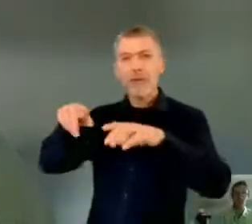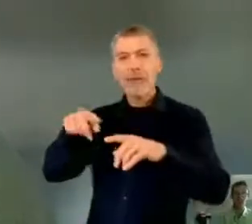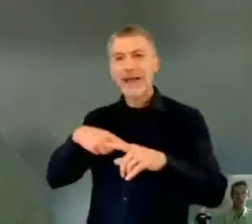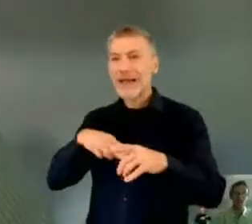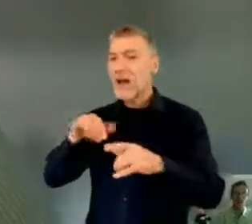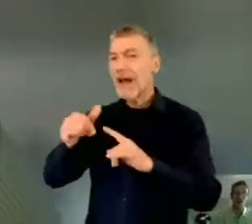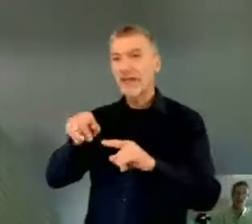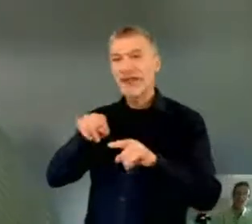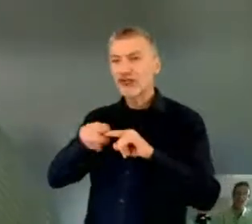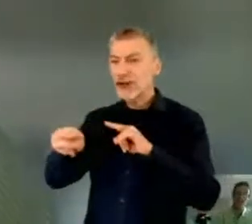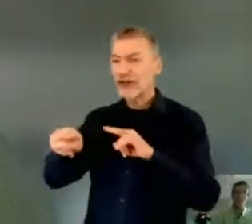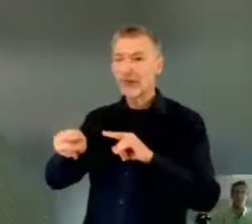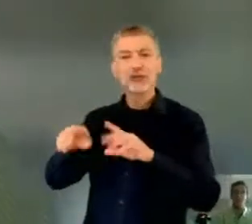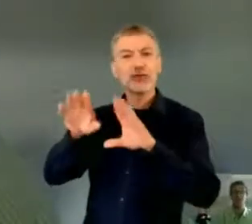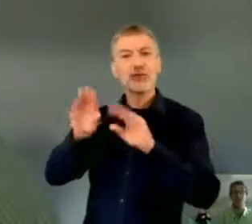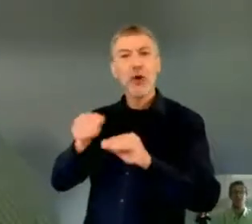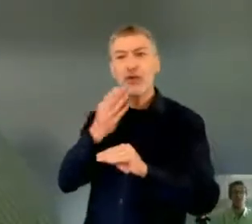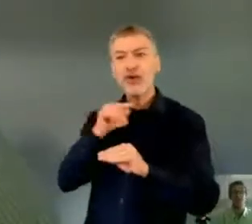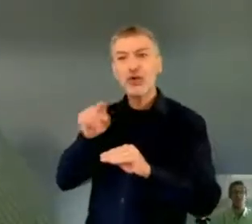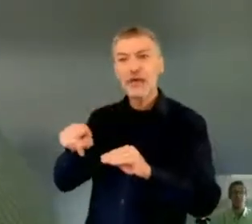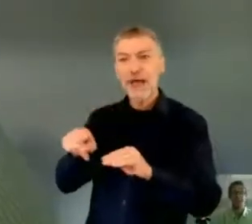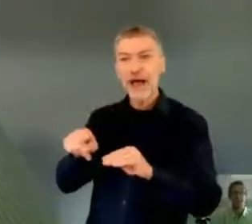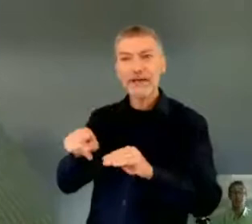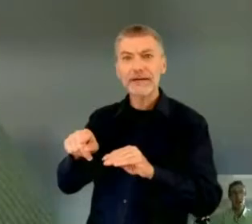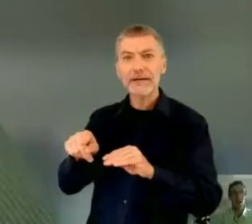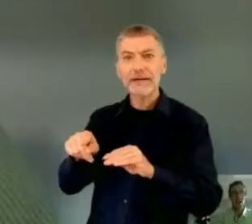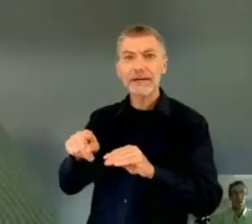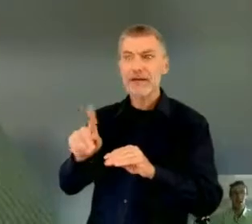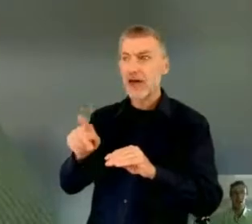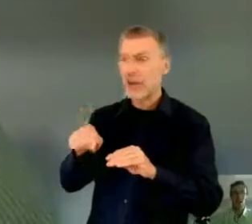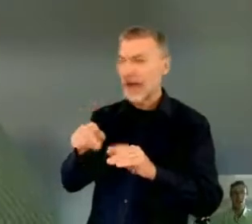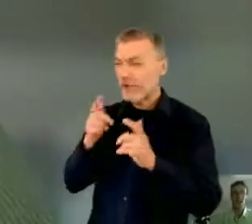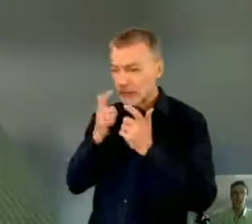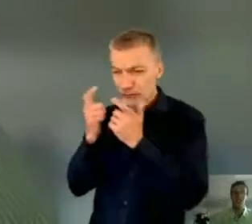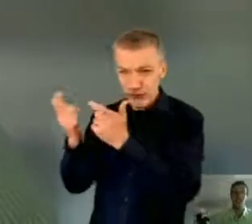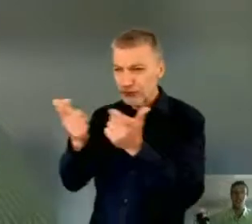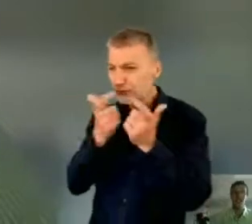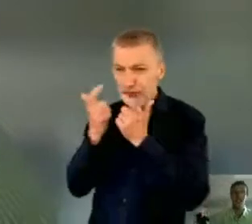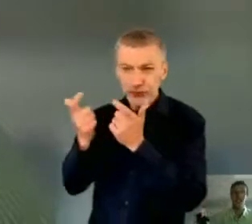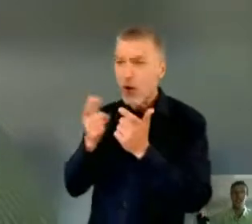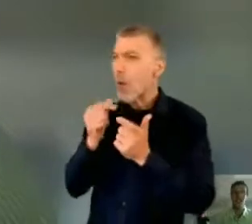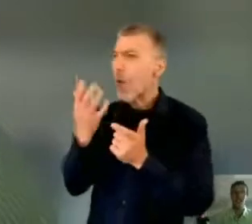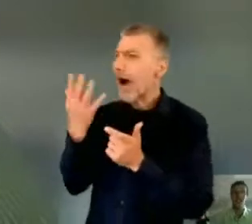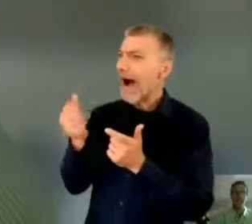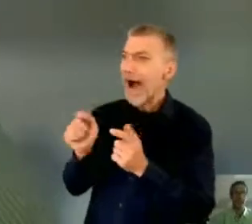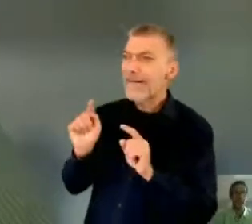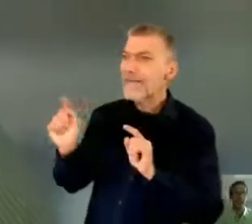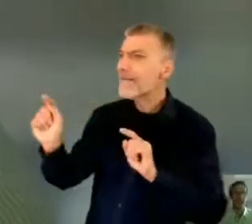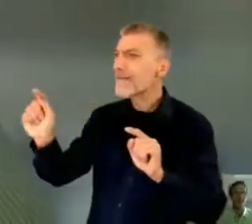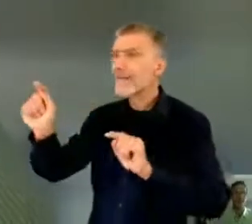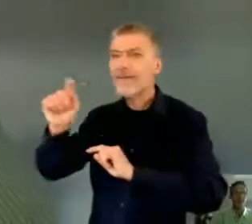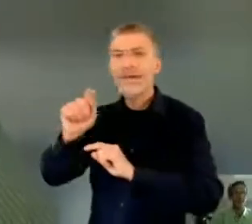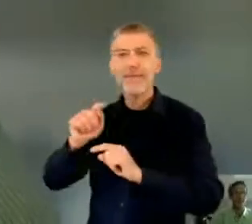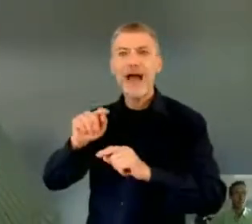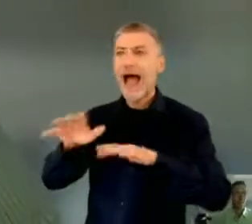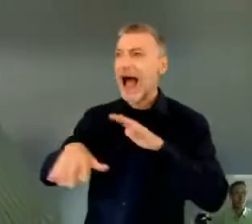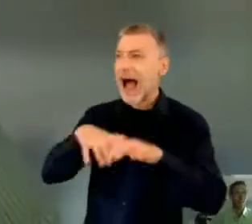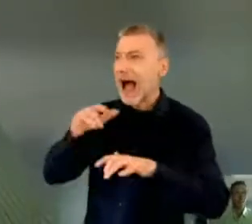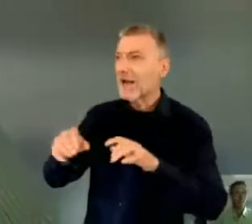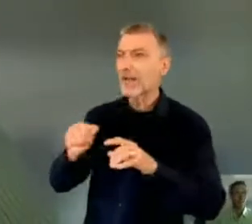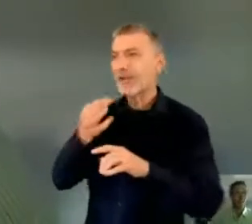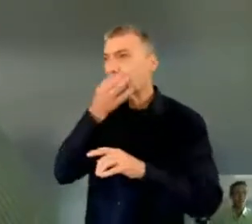to determine what habitats and what species were present in order for those works to take place. And I